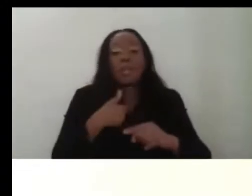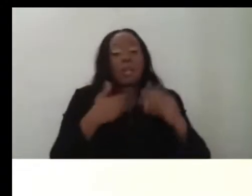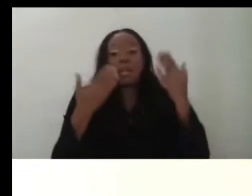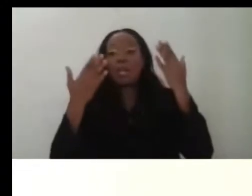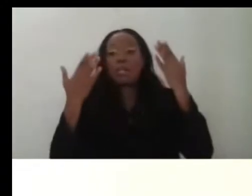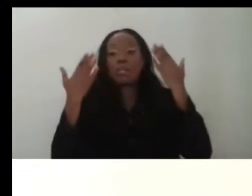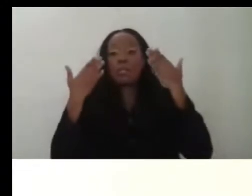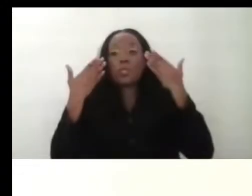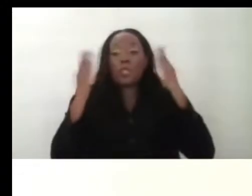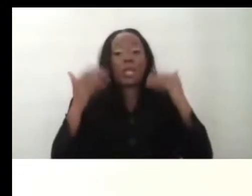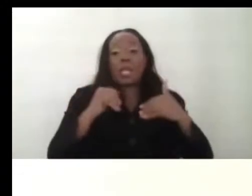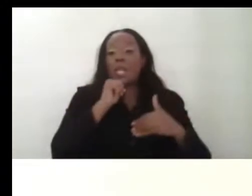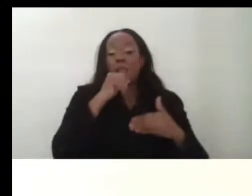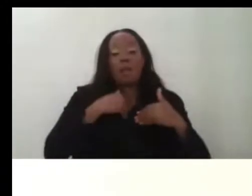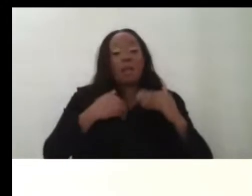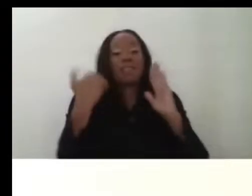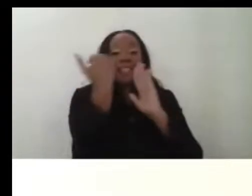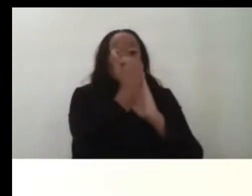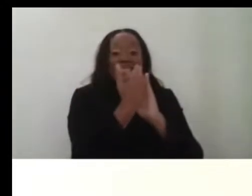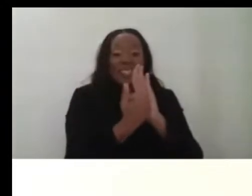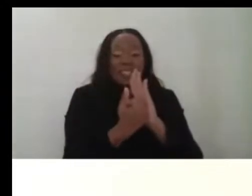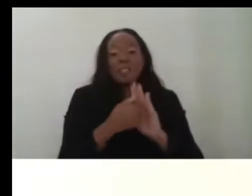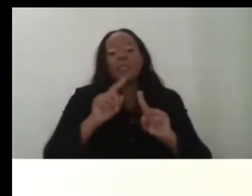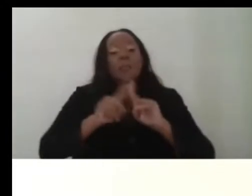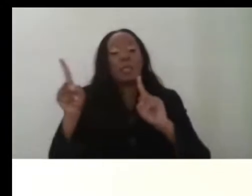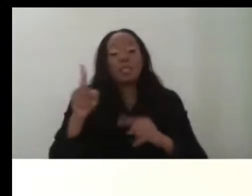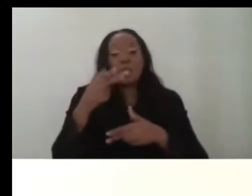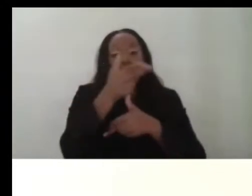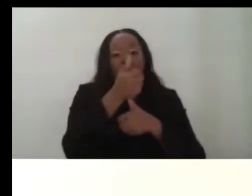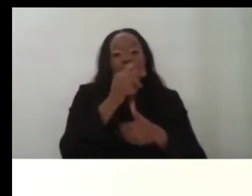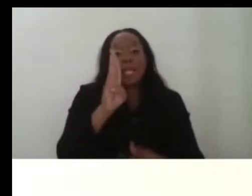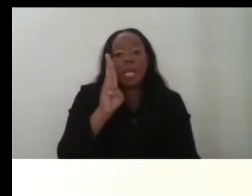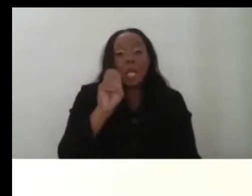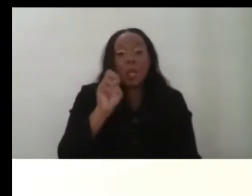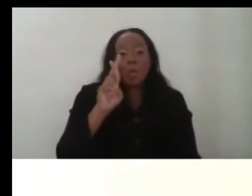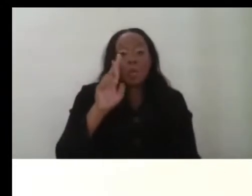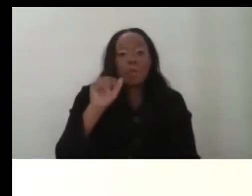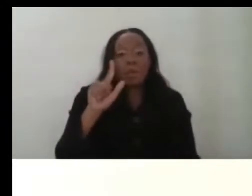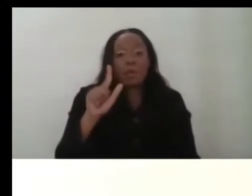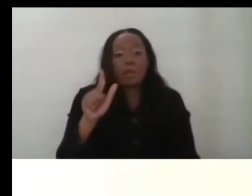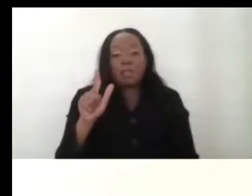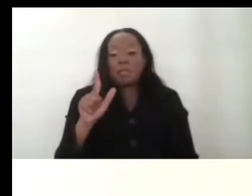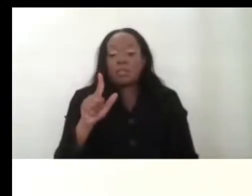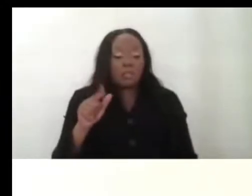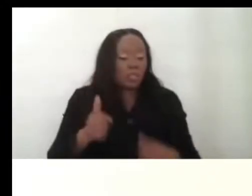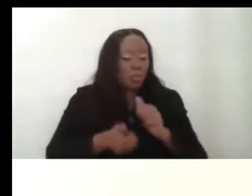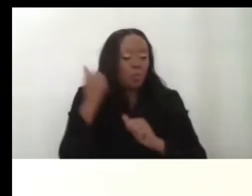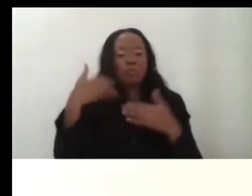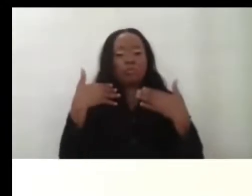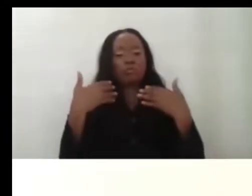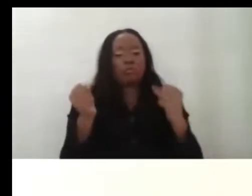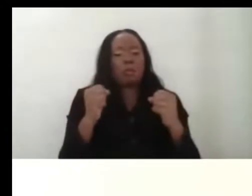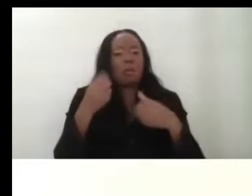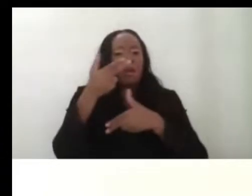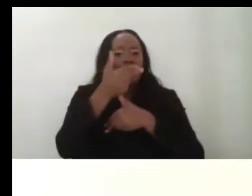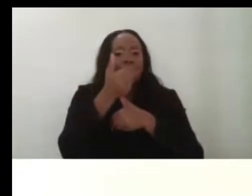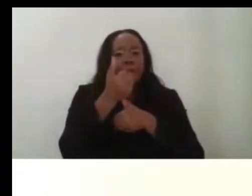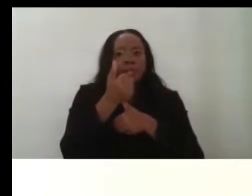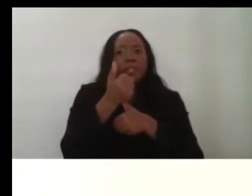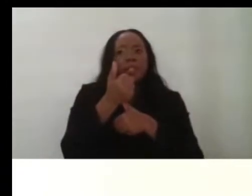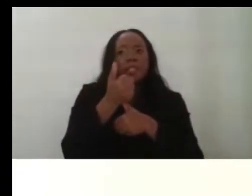this presentation, Beryl is also the strongest hurricane so early in the season to affect this part of the world.